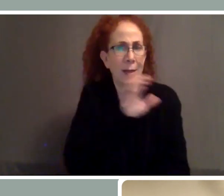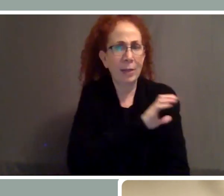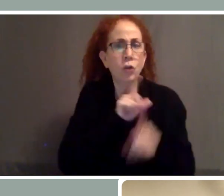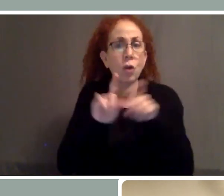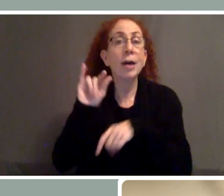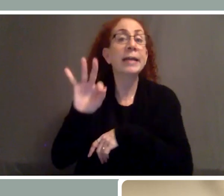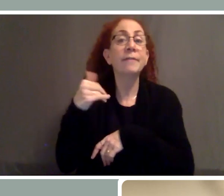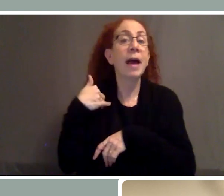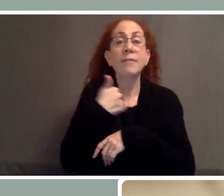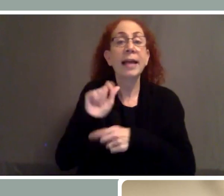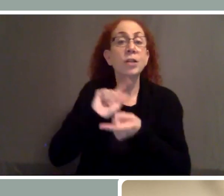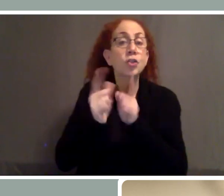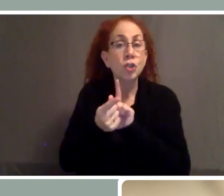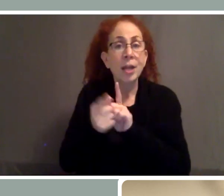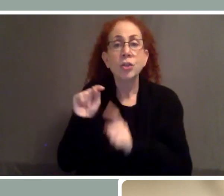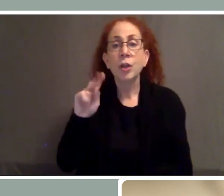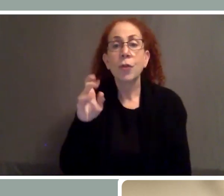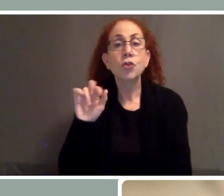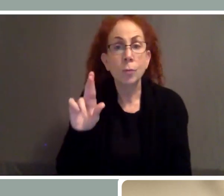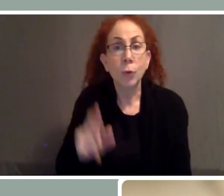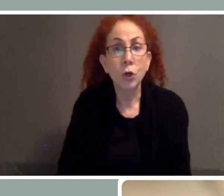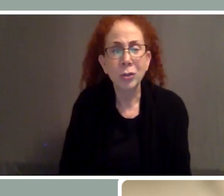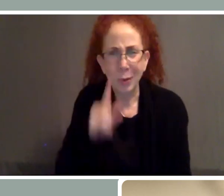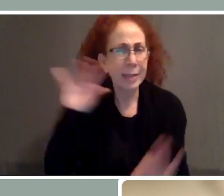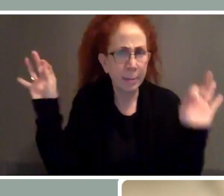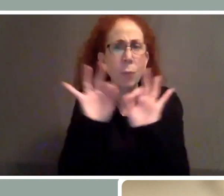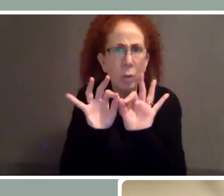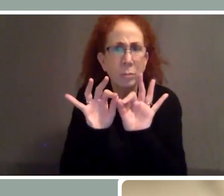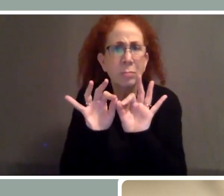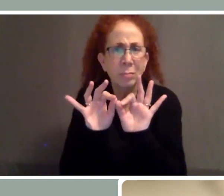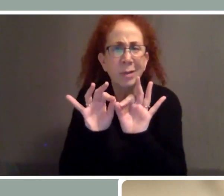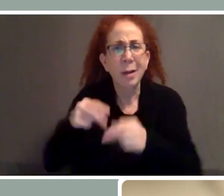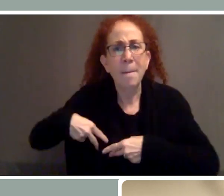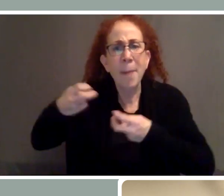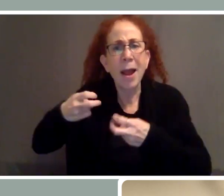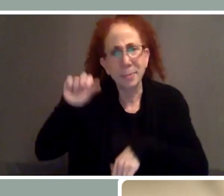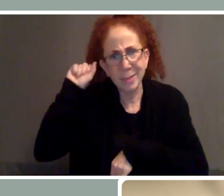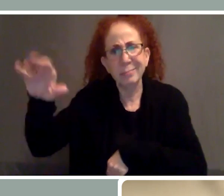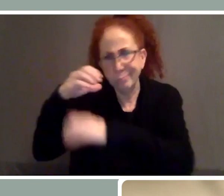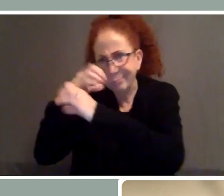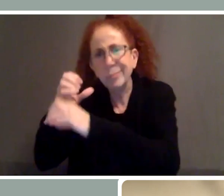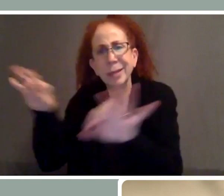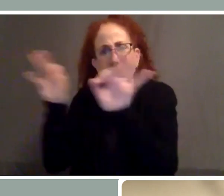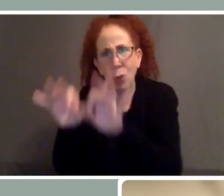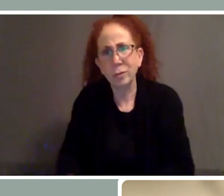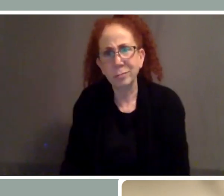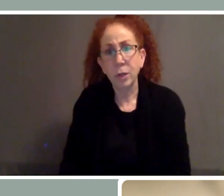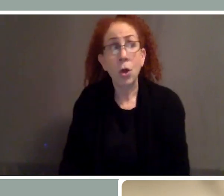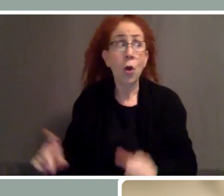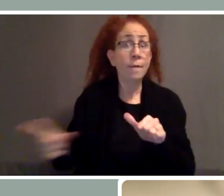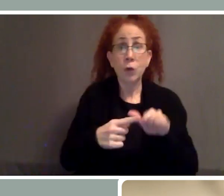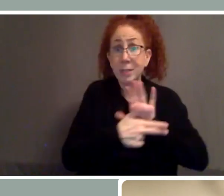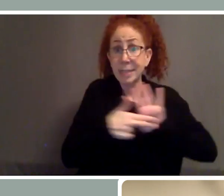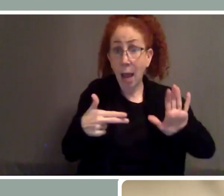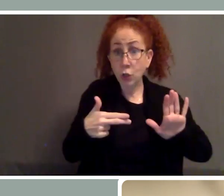is a change in the tumor. So it is important to get those biopsies, certainly at the time of diagnosis. For